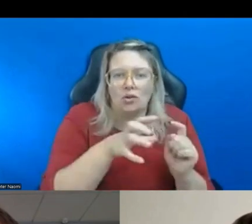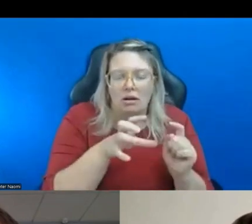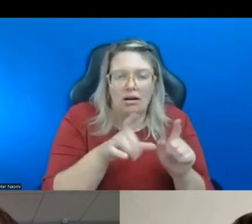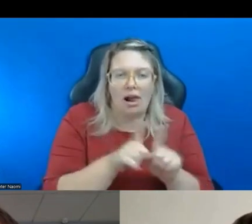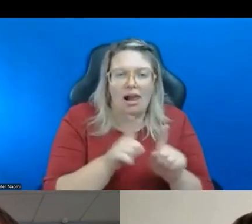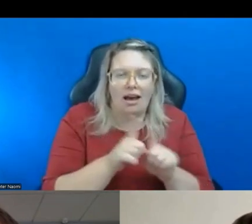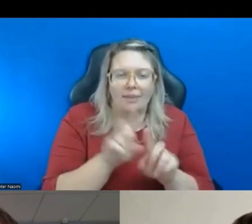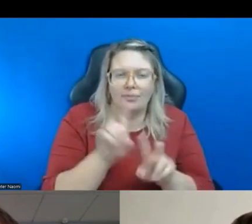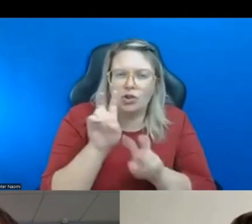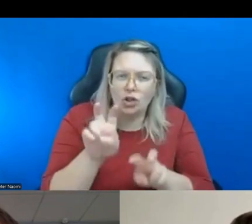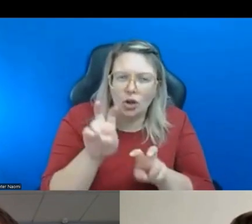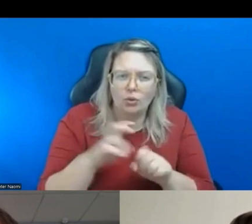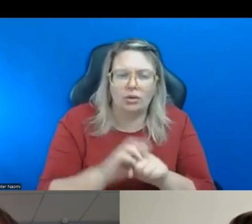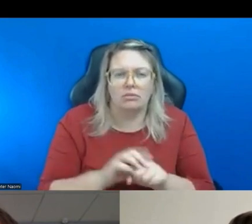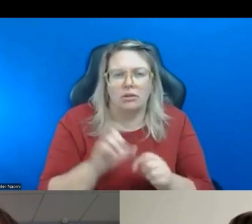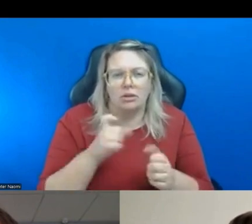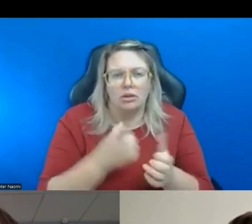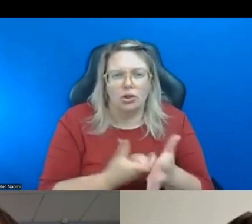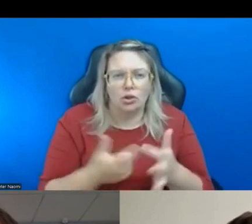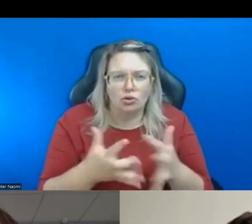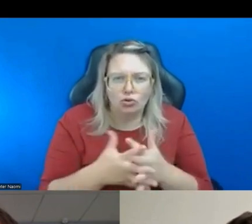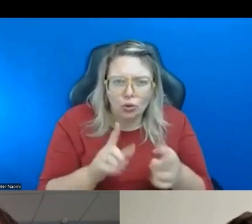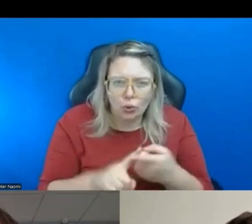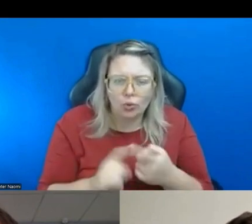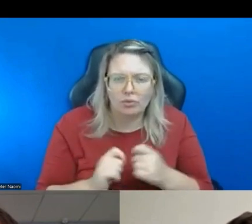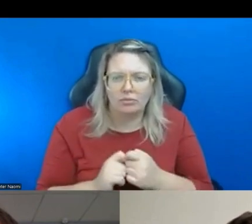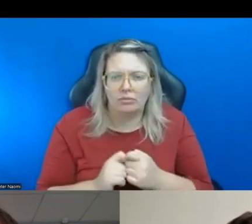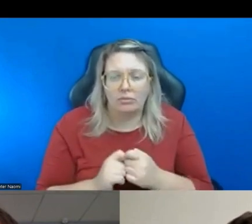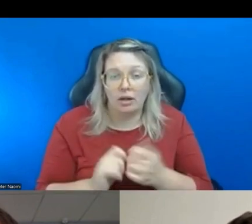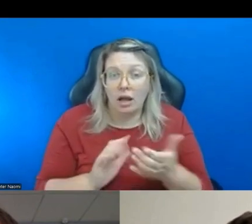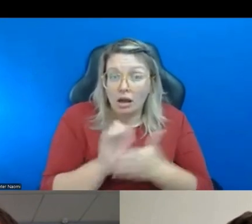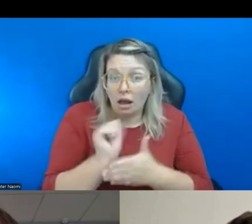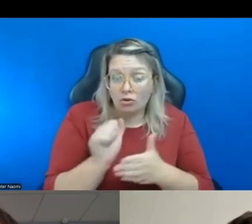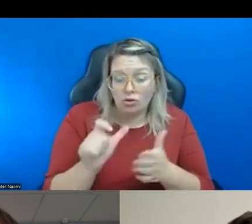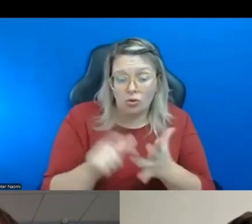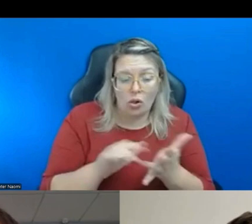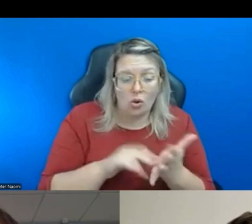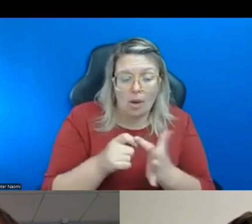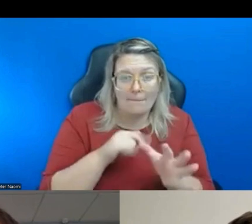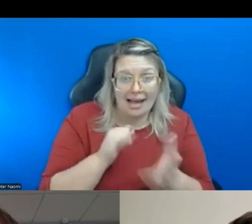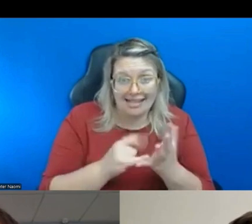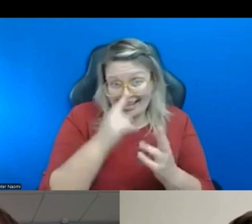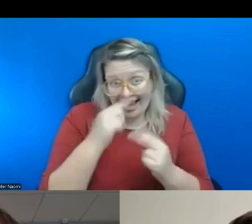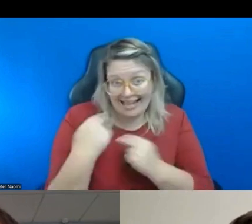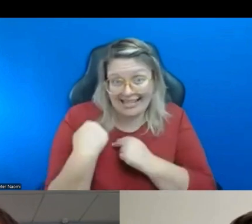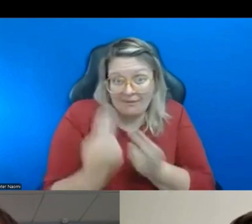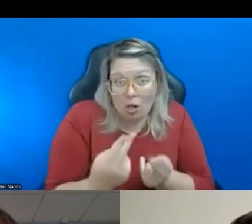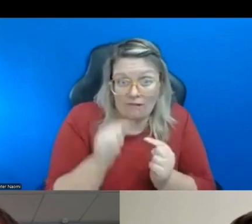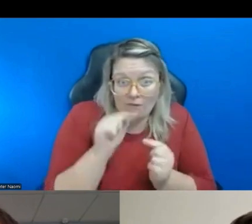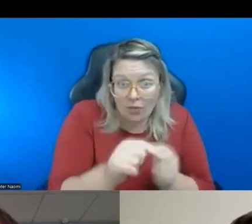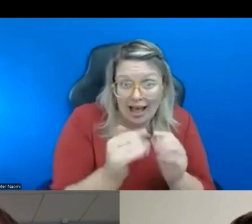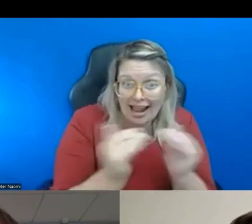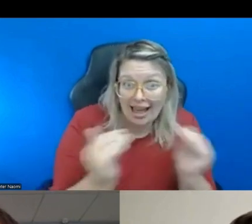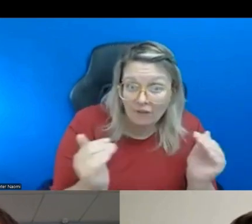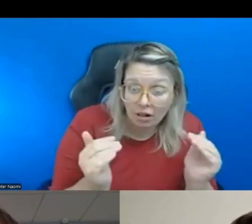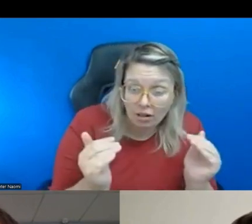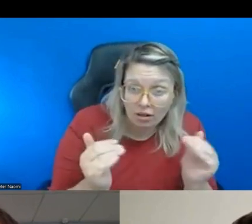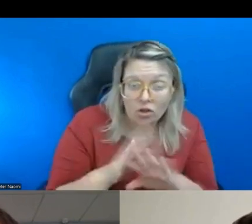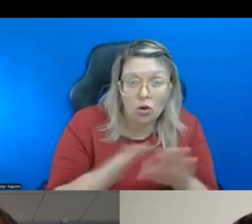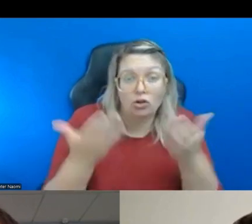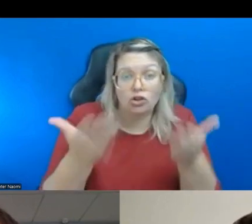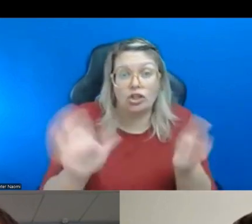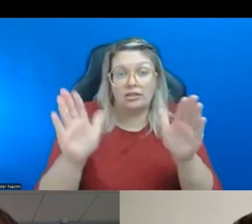Crewe. Can we use cultural compacts to devolve to that level rather than just the next level